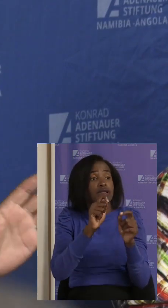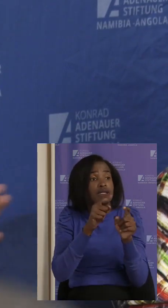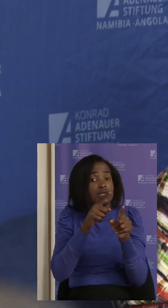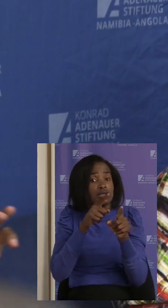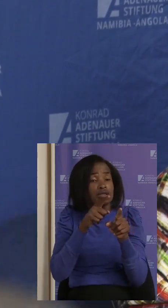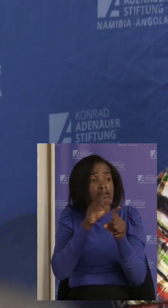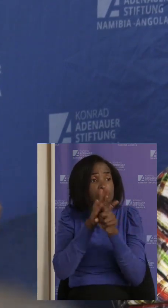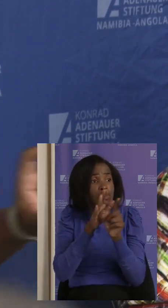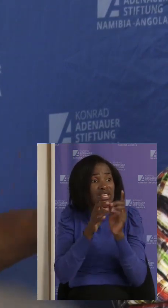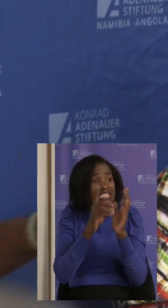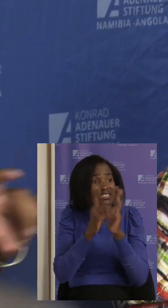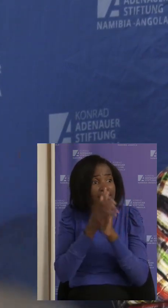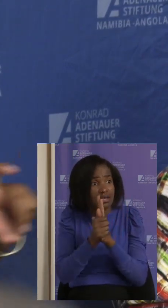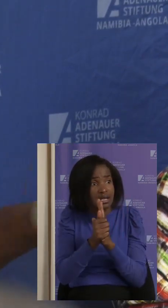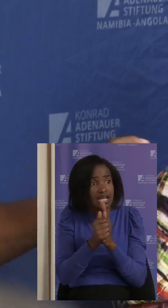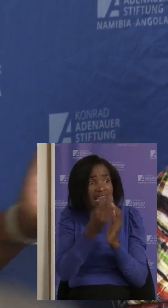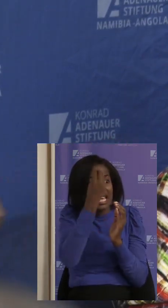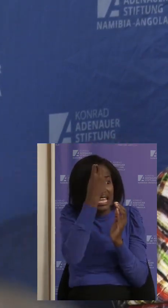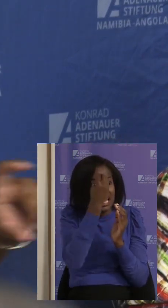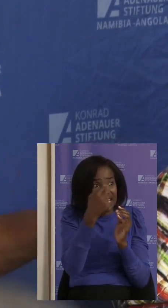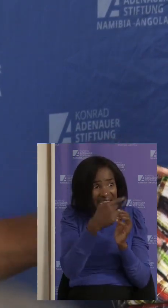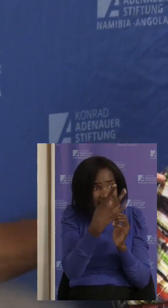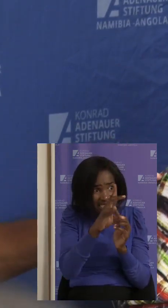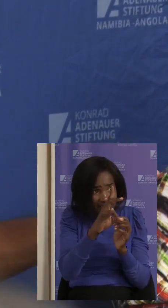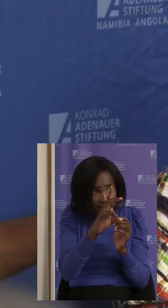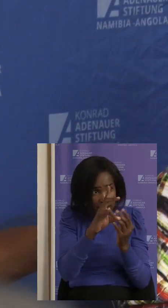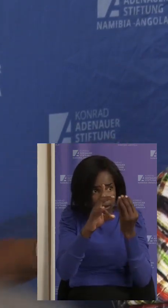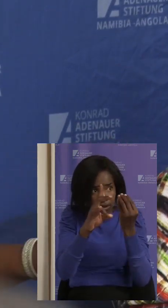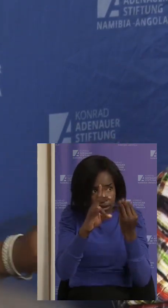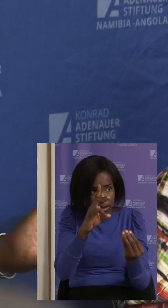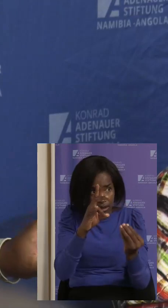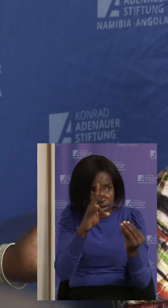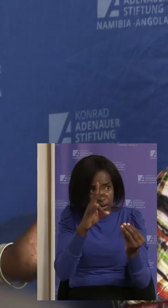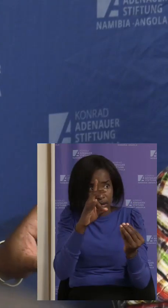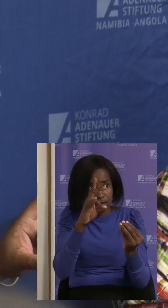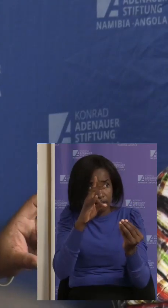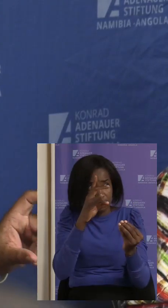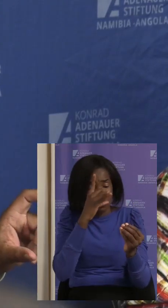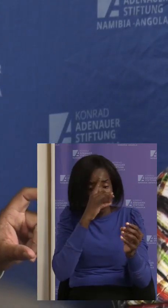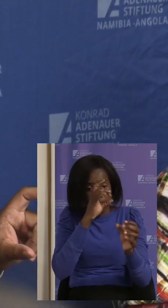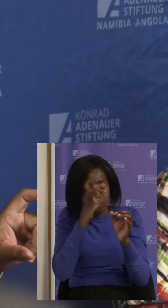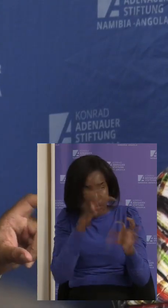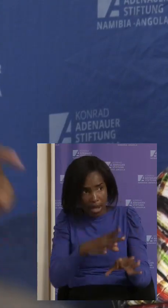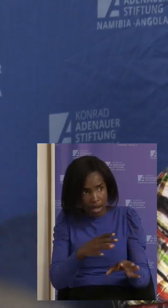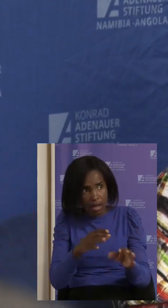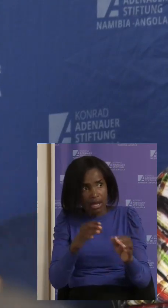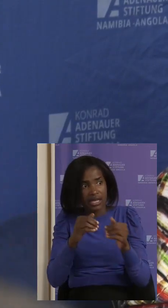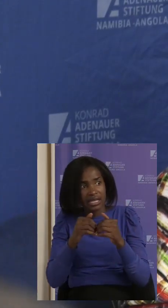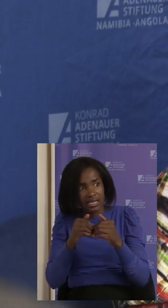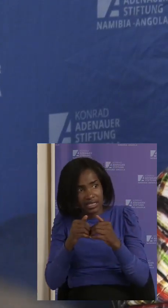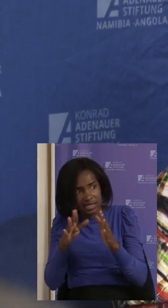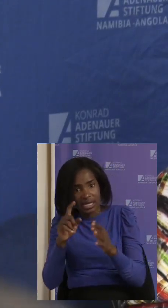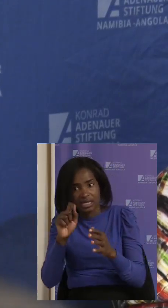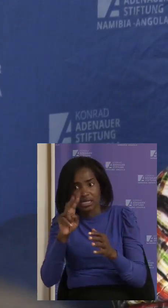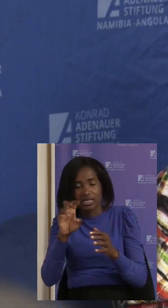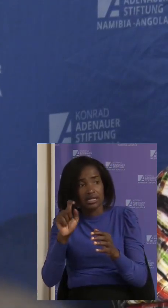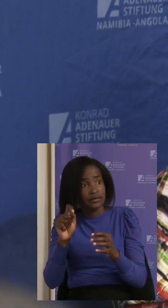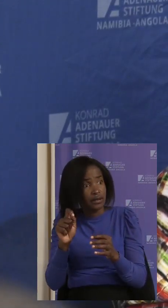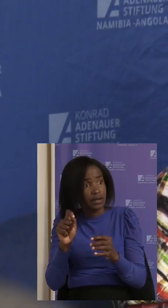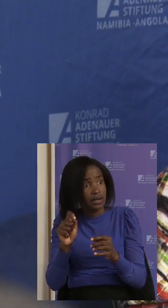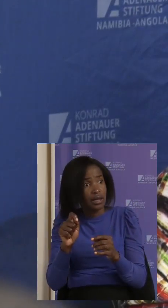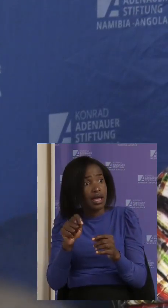development where even a learner drop out in grade 7 can enter TVET. But nowadays, you have to